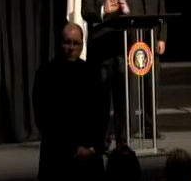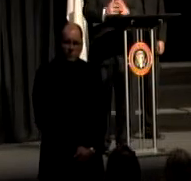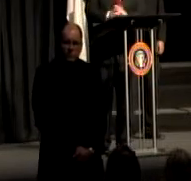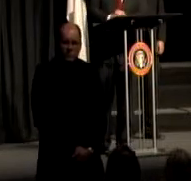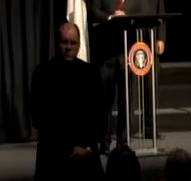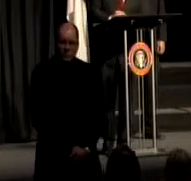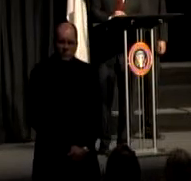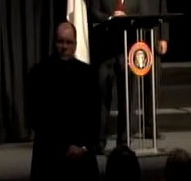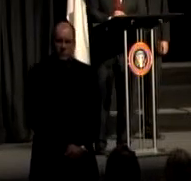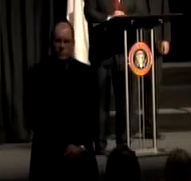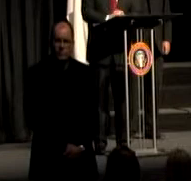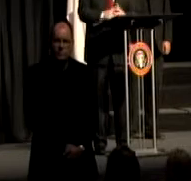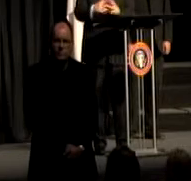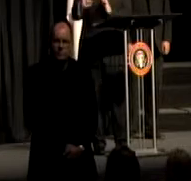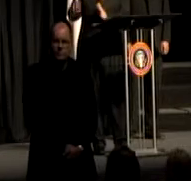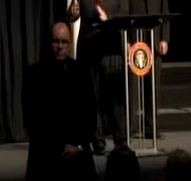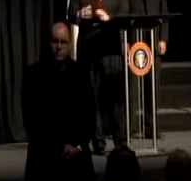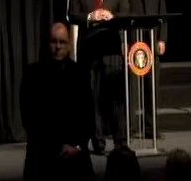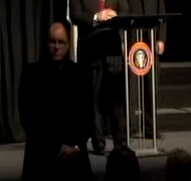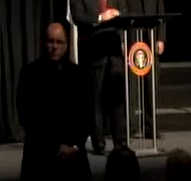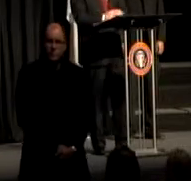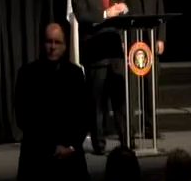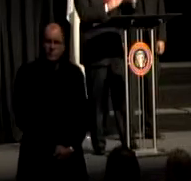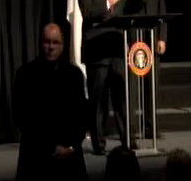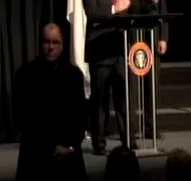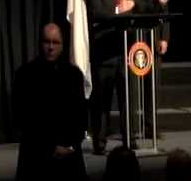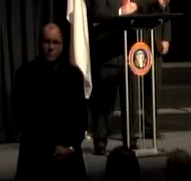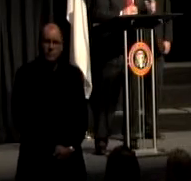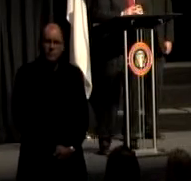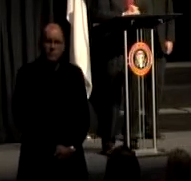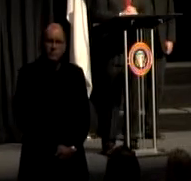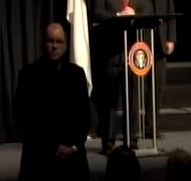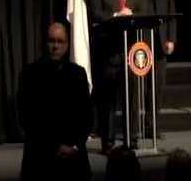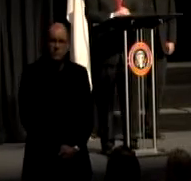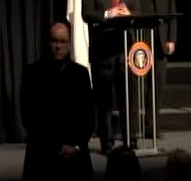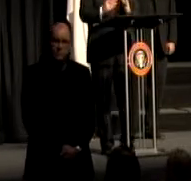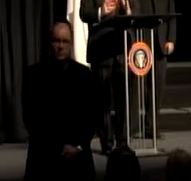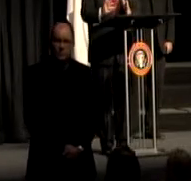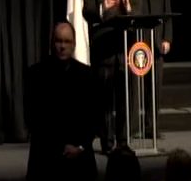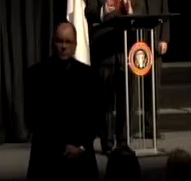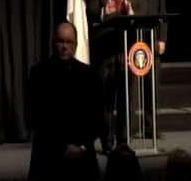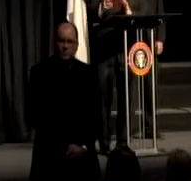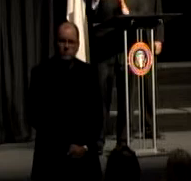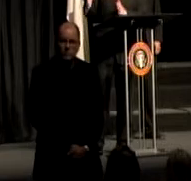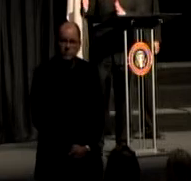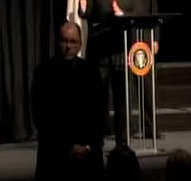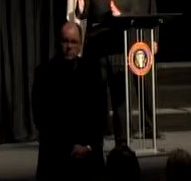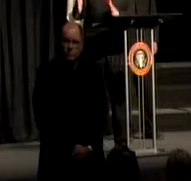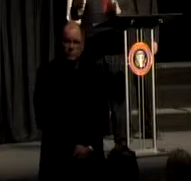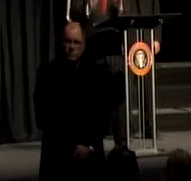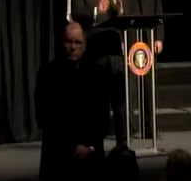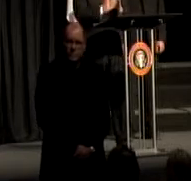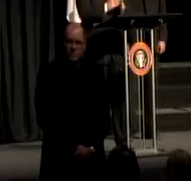I like having structure I like having order to a fault but I believe a